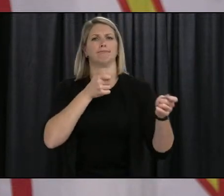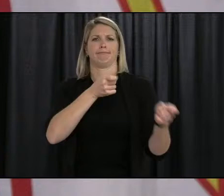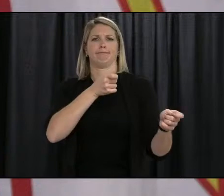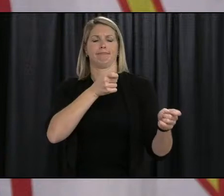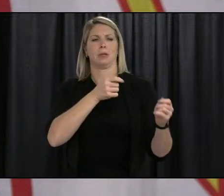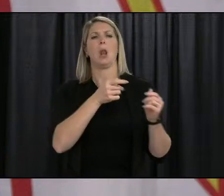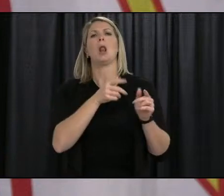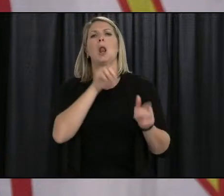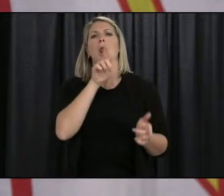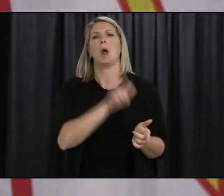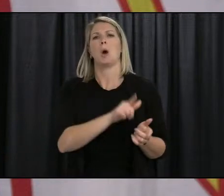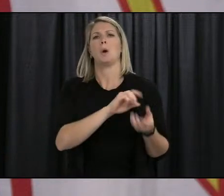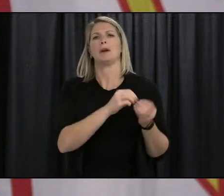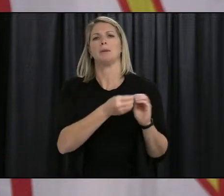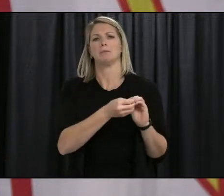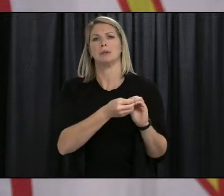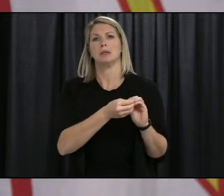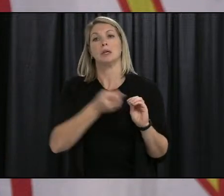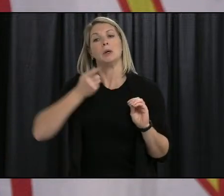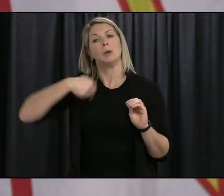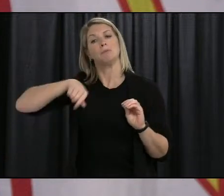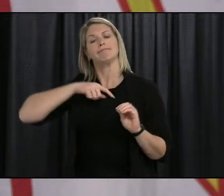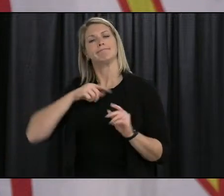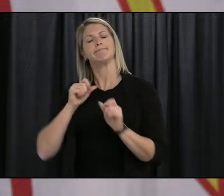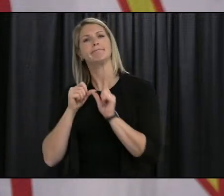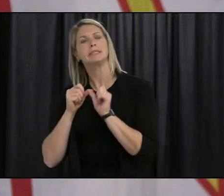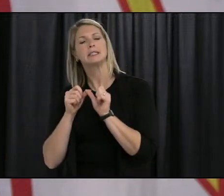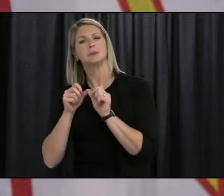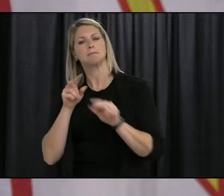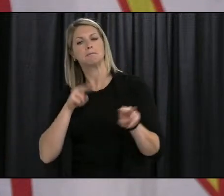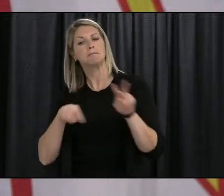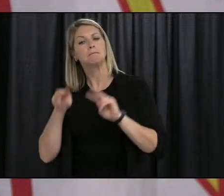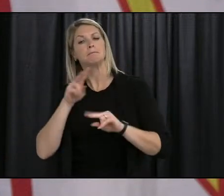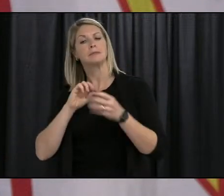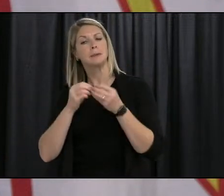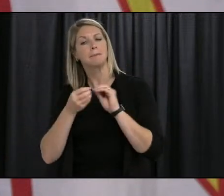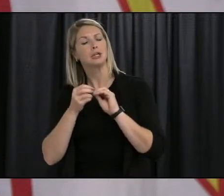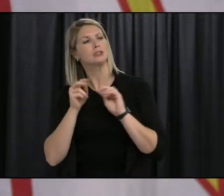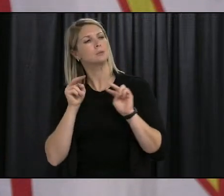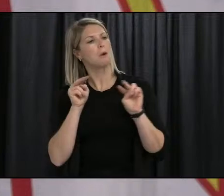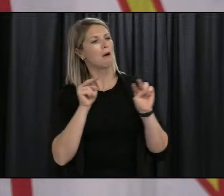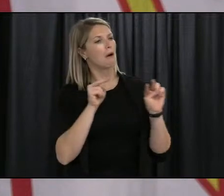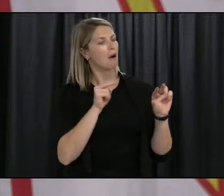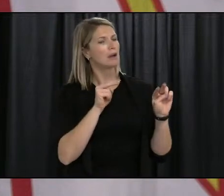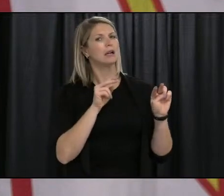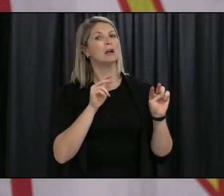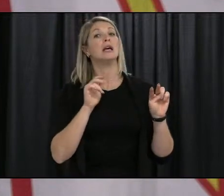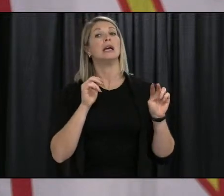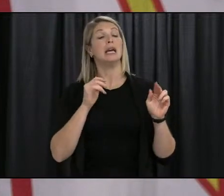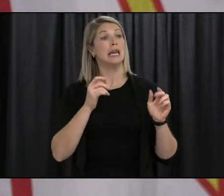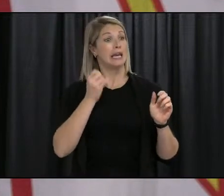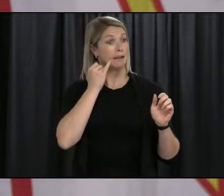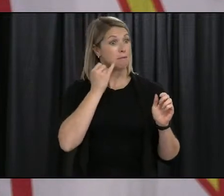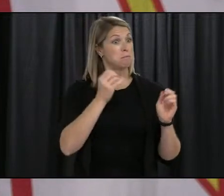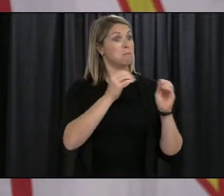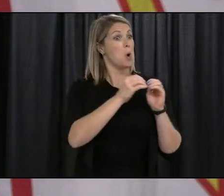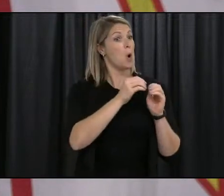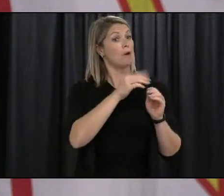continue to monitor closely the epidemiology of COVID-19, and as things shift and change, so do our recommendations and